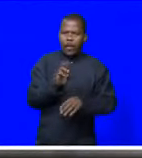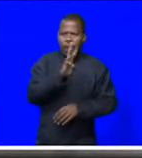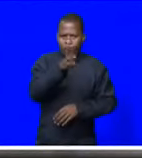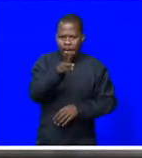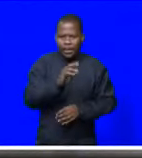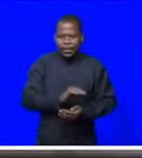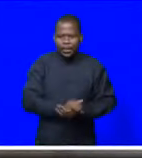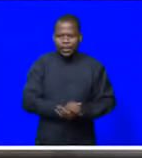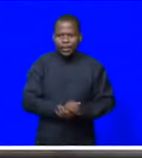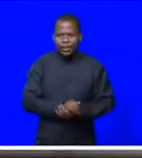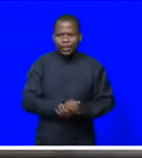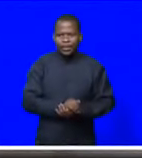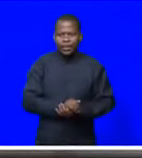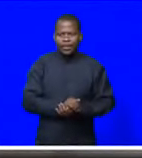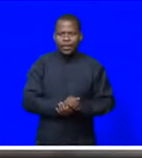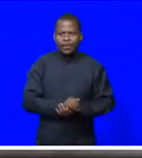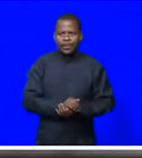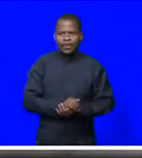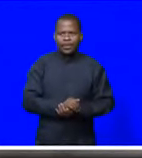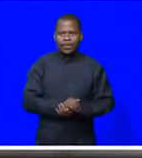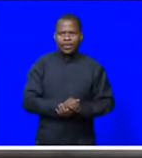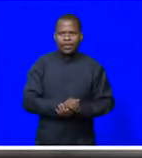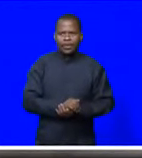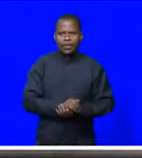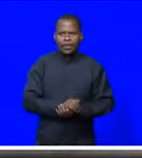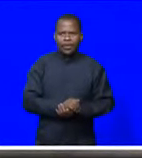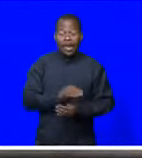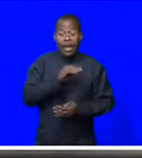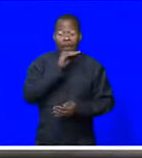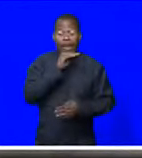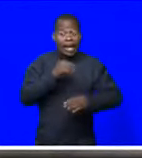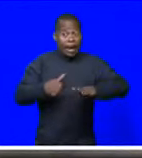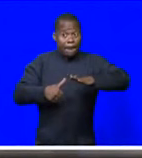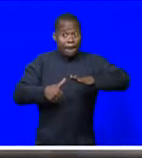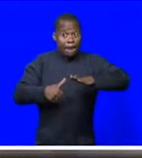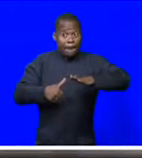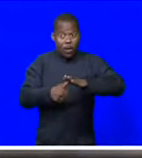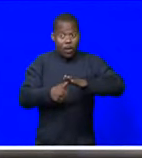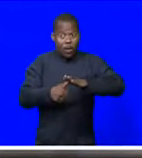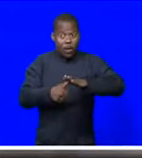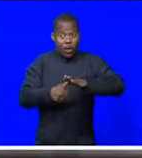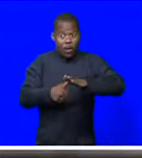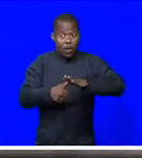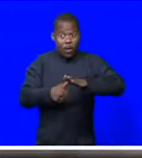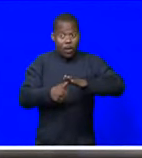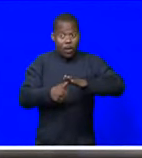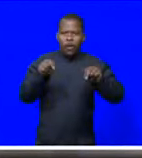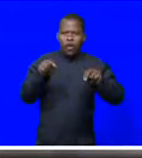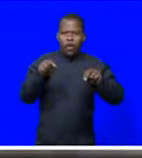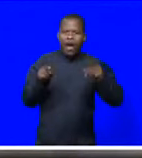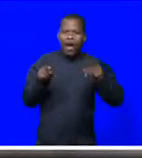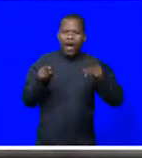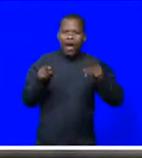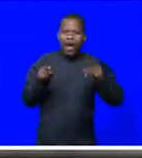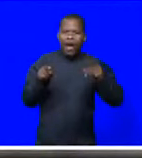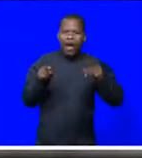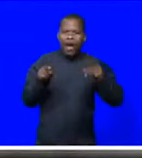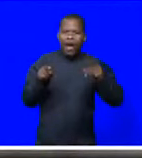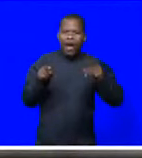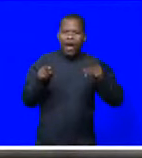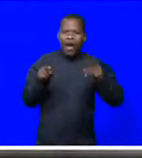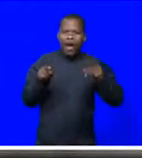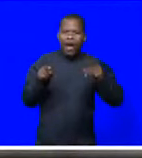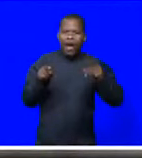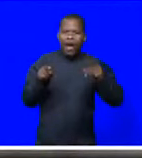by that time, which means that we need to keep an eye on audio and visual trends that